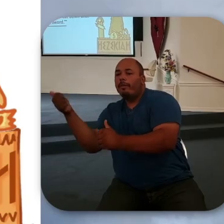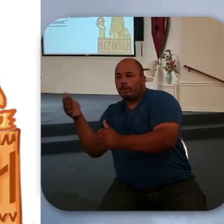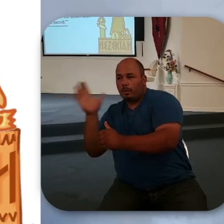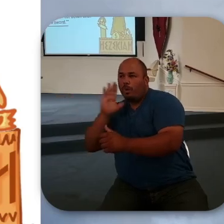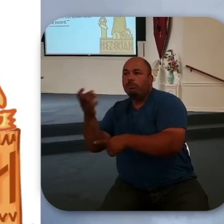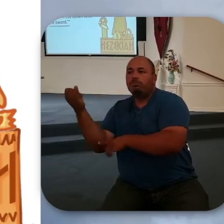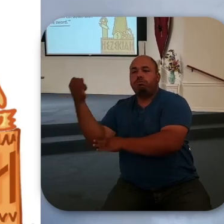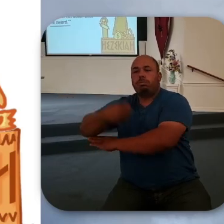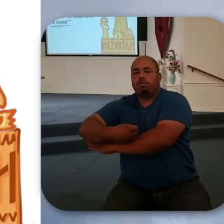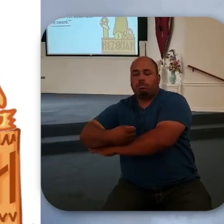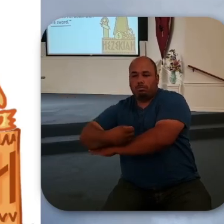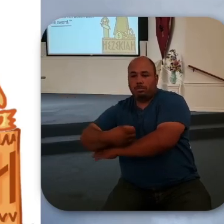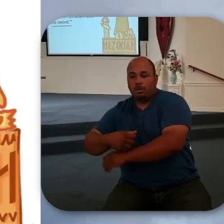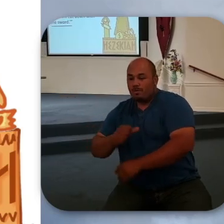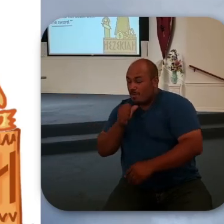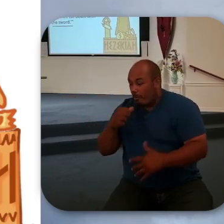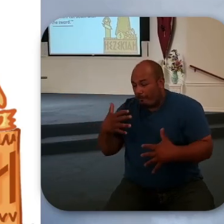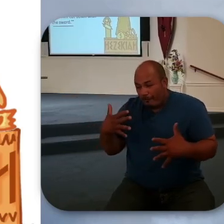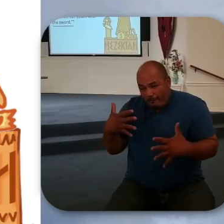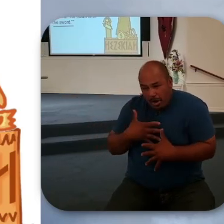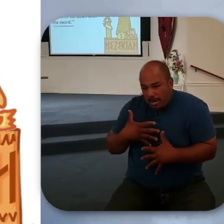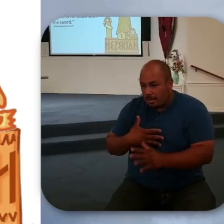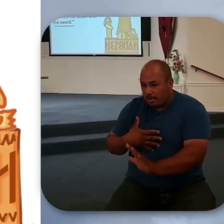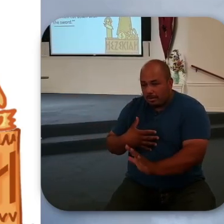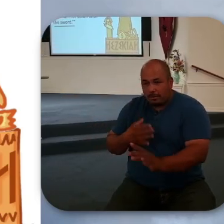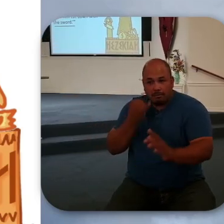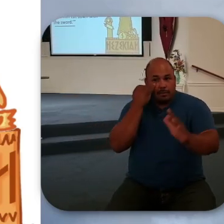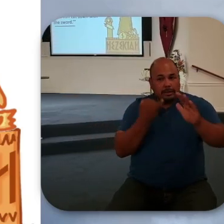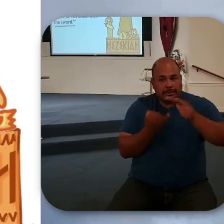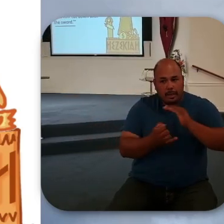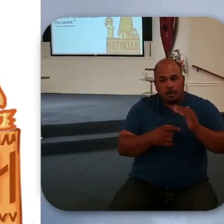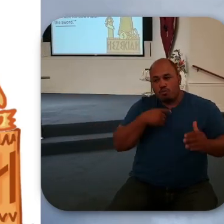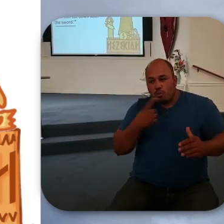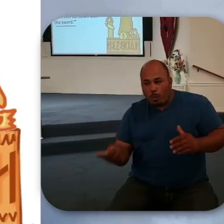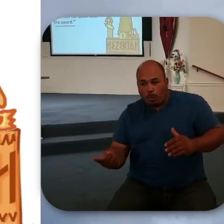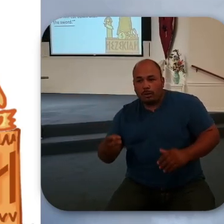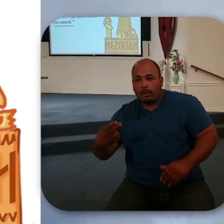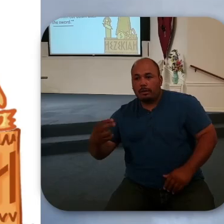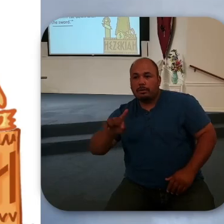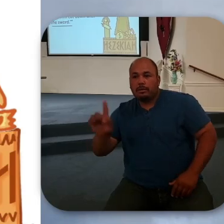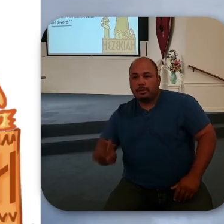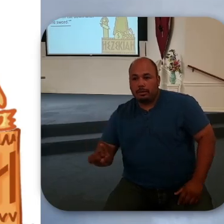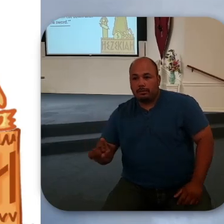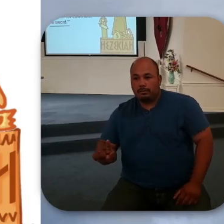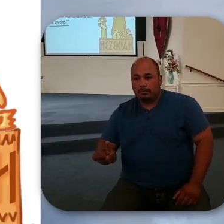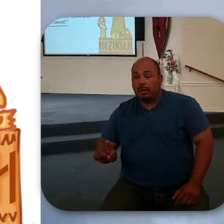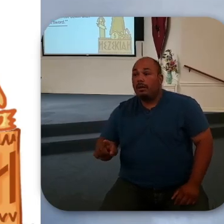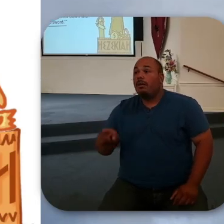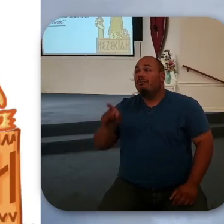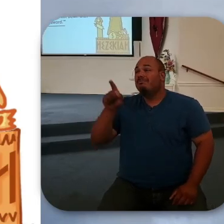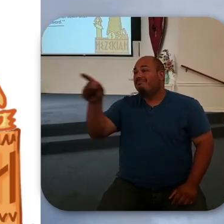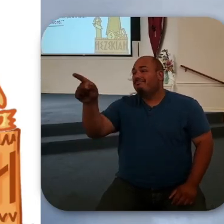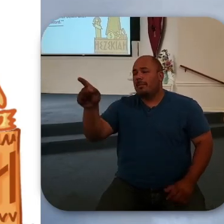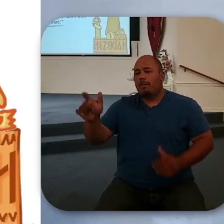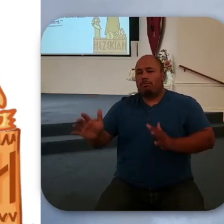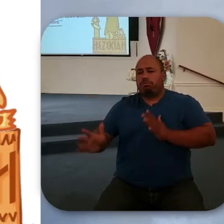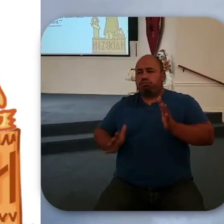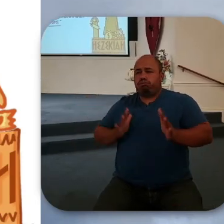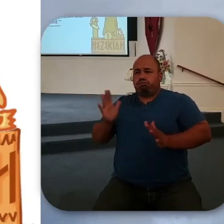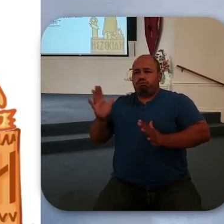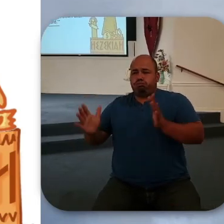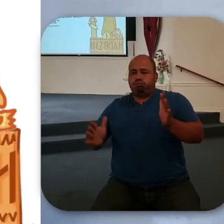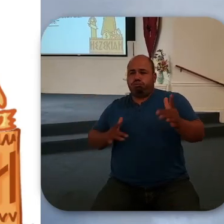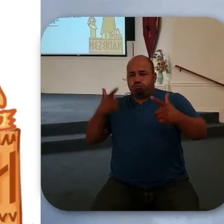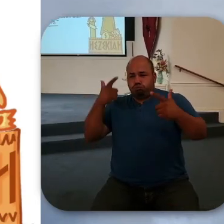Do not be afraid, the prophet Isaiah said. God was about to deal with this pompous king of Assyria. See, the